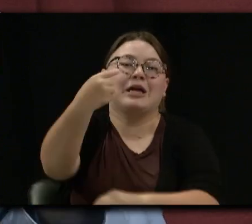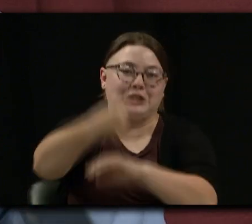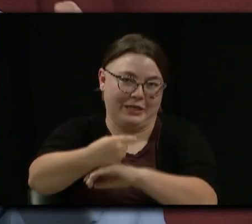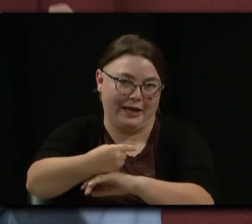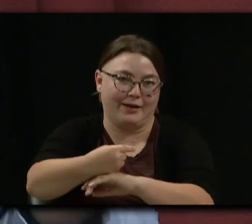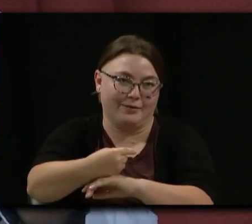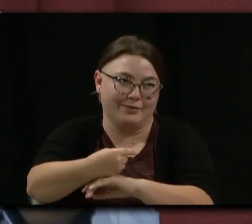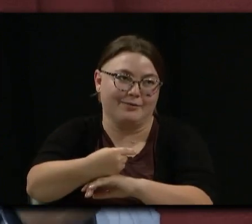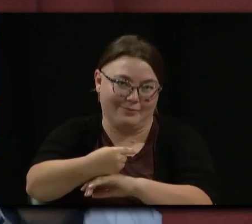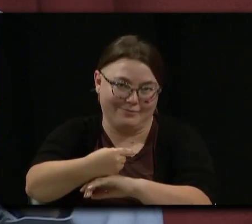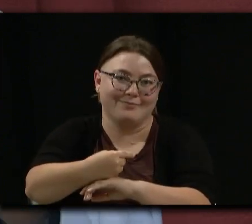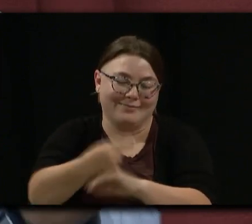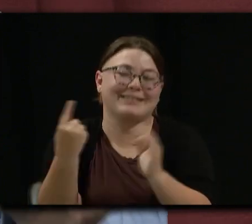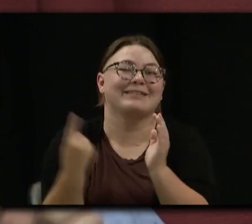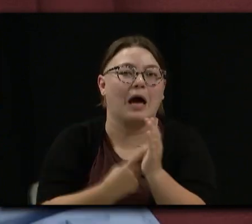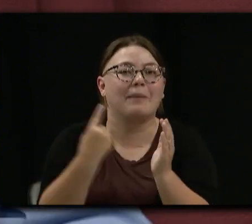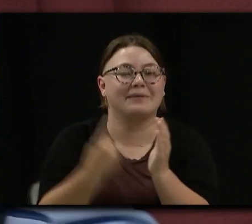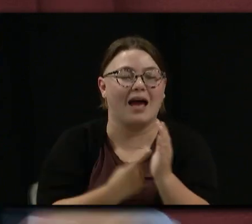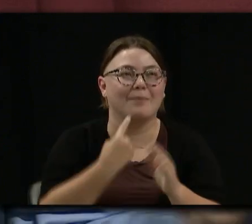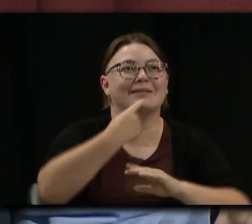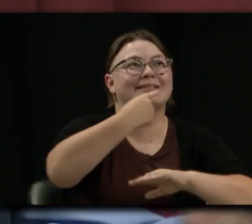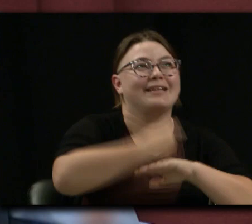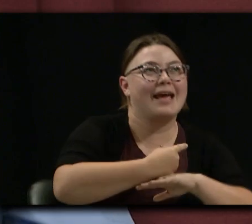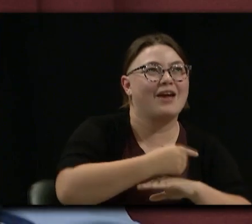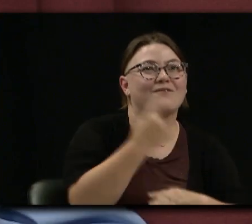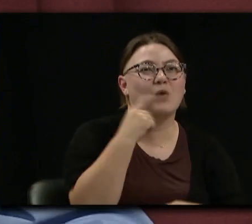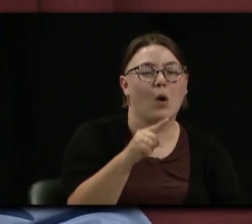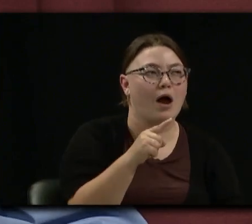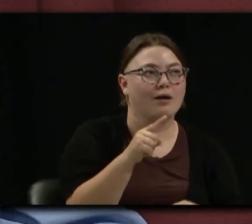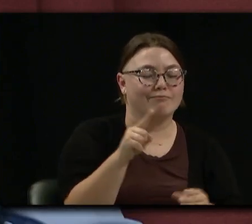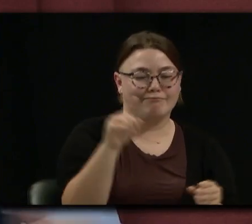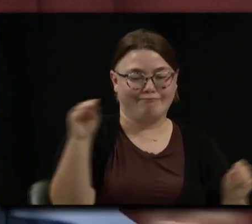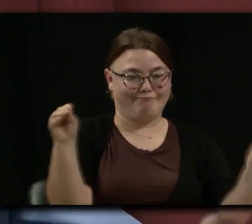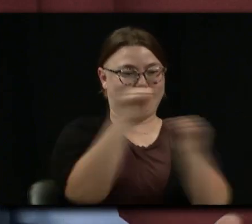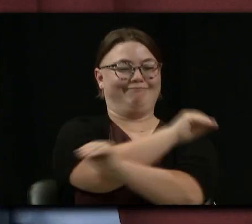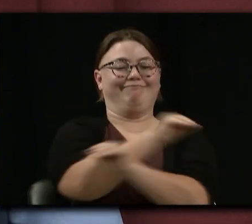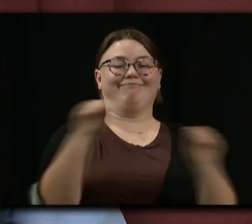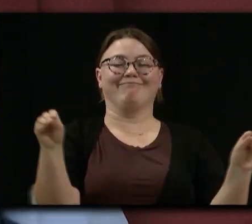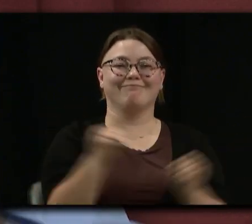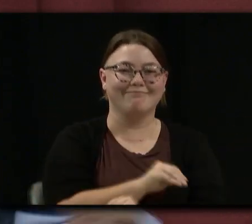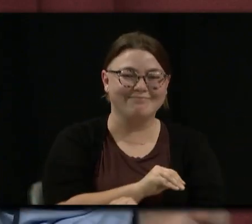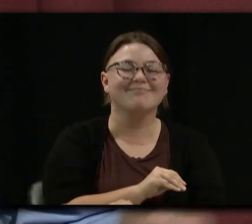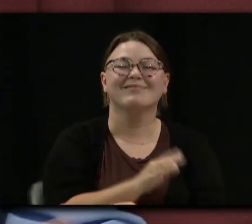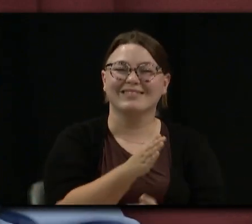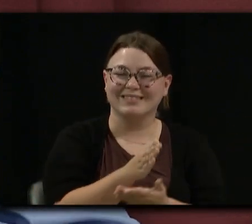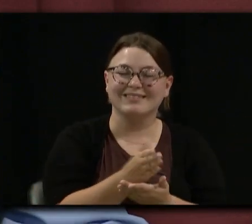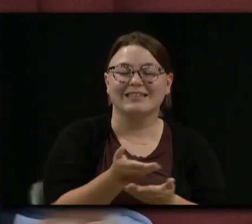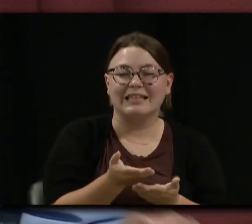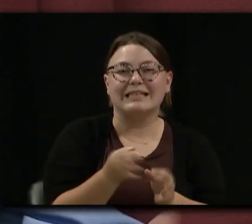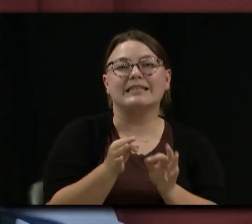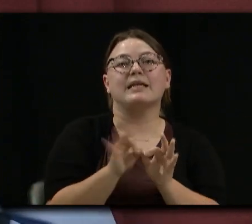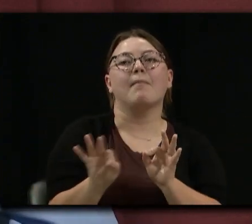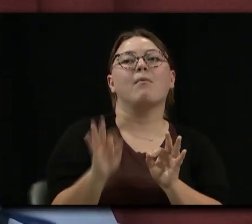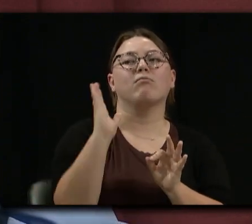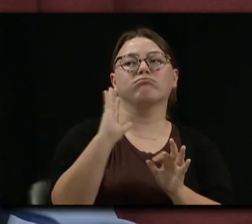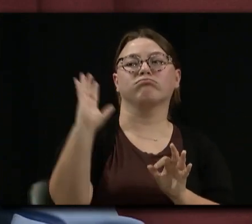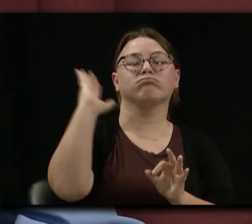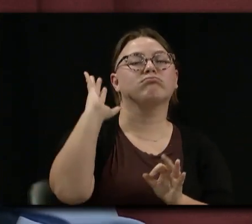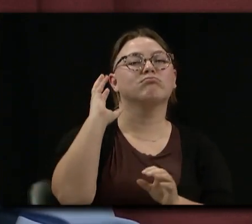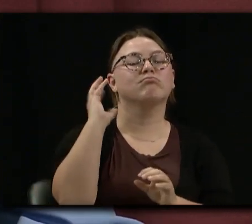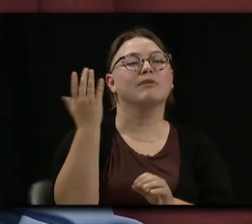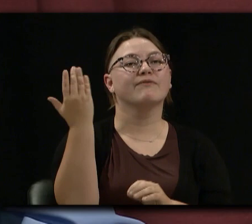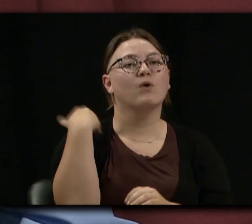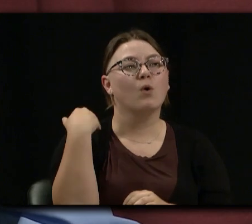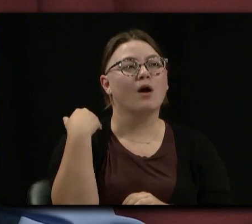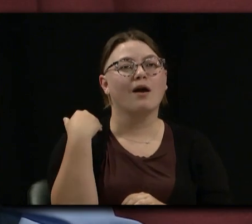so sometimes you have that kind of thing. Simple things that we have really turned around. Years ago, they would have somewhere